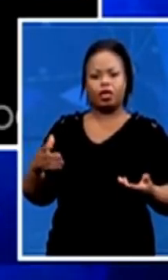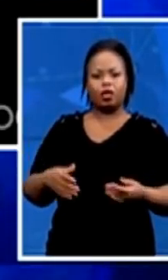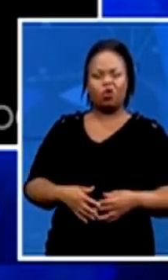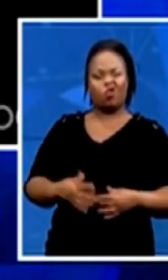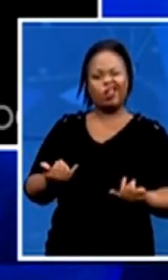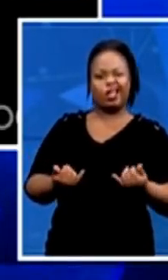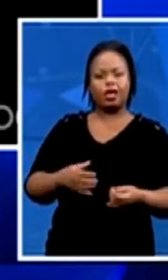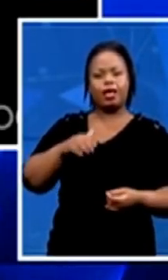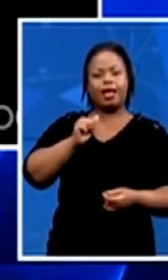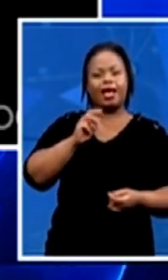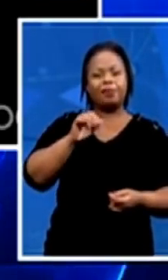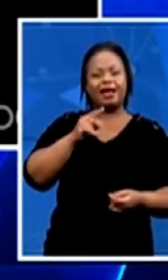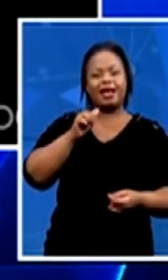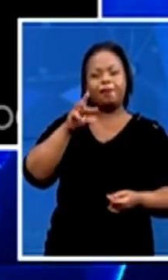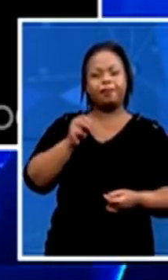the